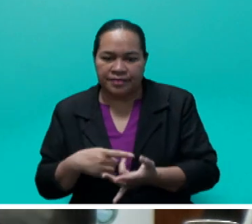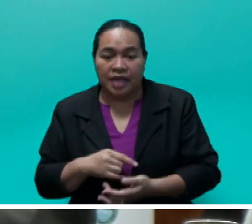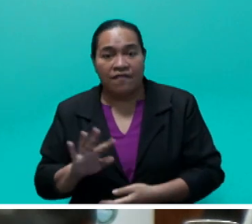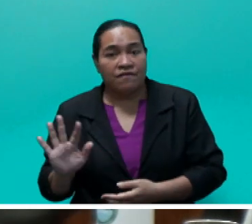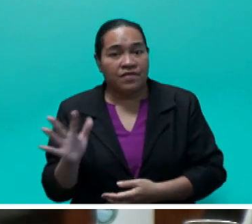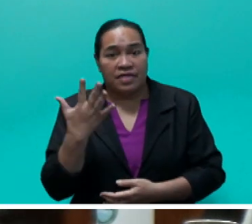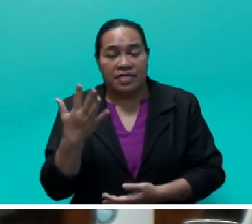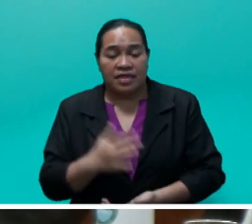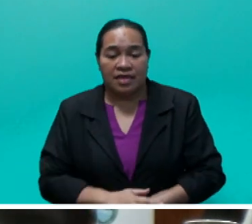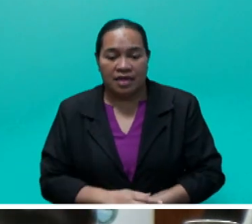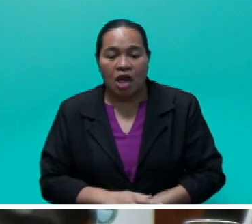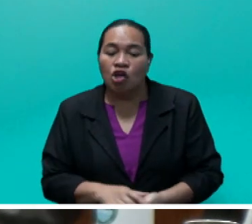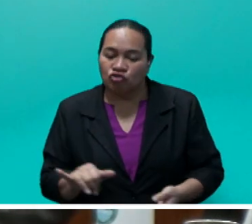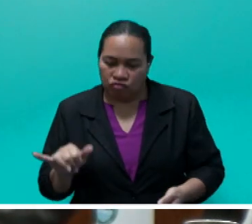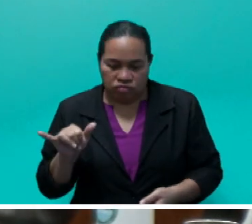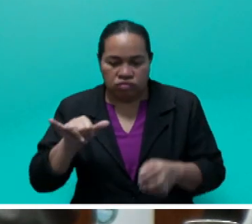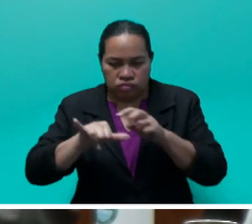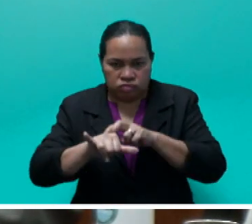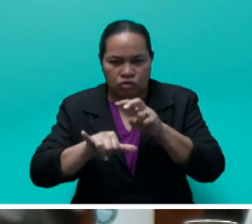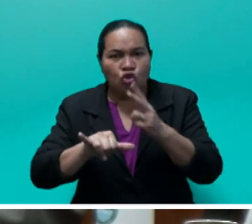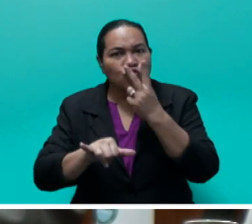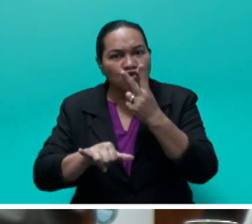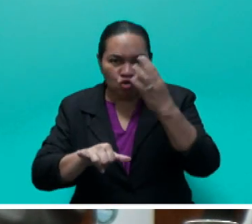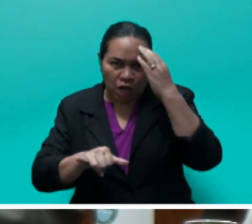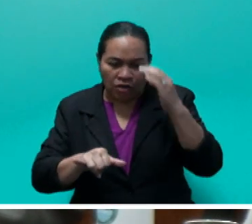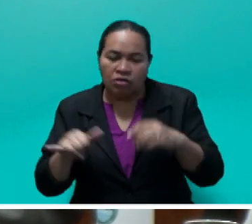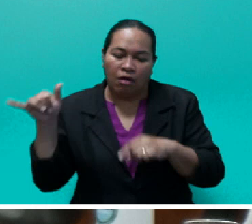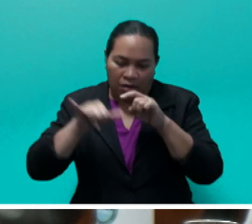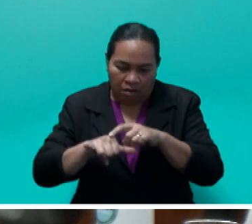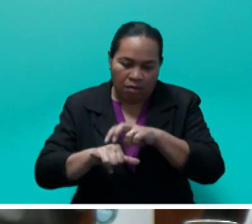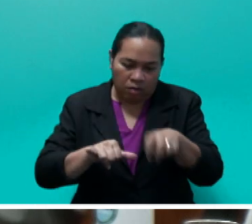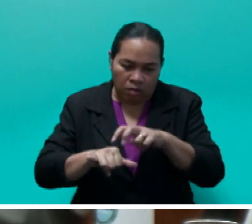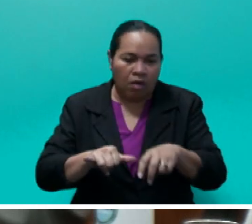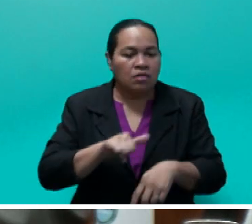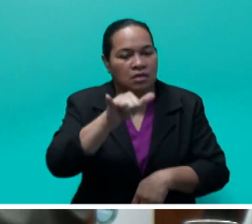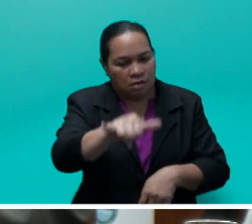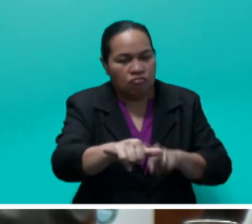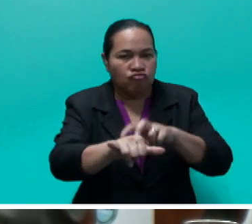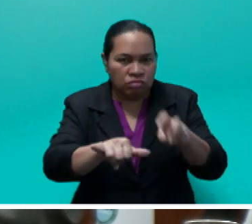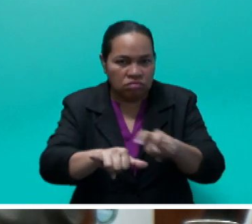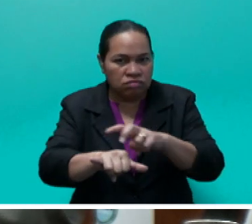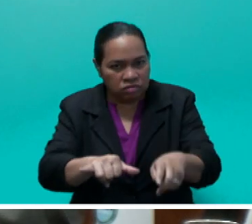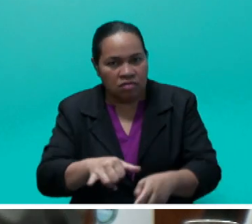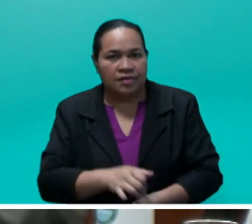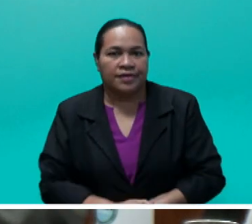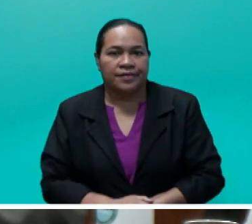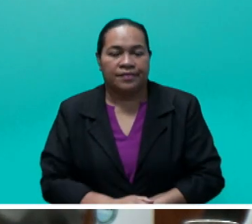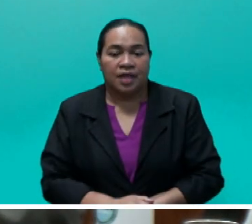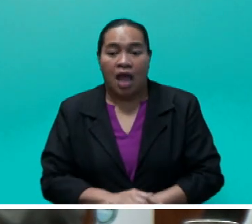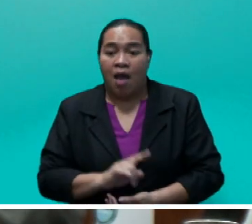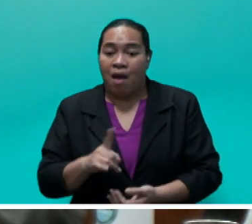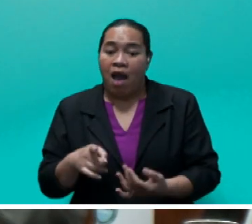freedom, carry passengers between 2 foreign countries during flights that also touch the airline's home country. Beyond